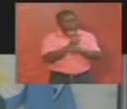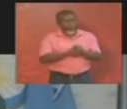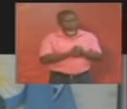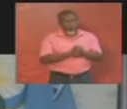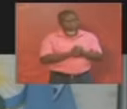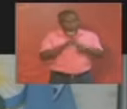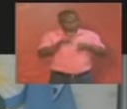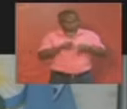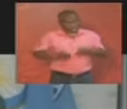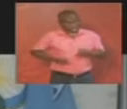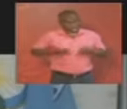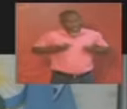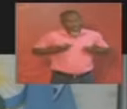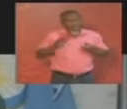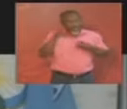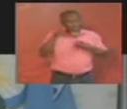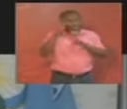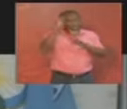in Tobago,